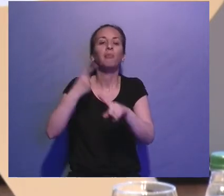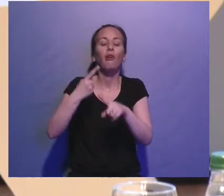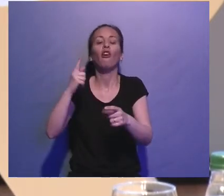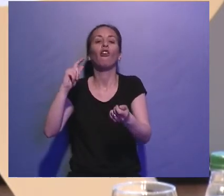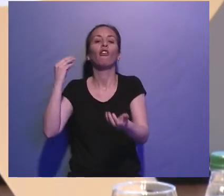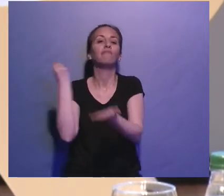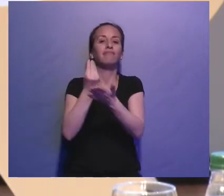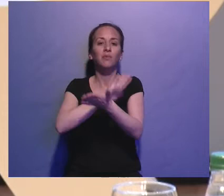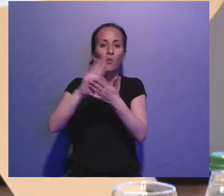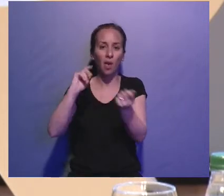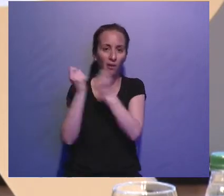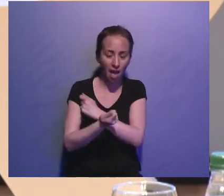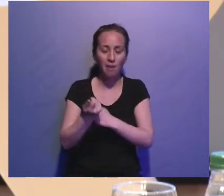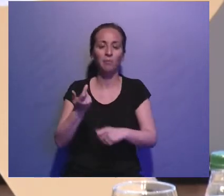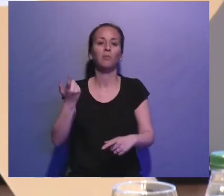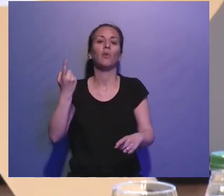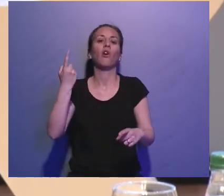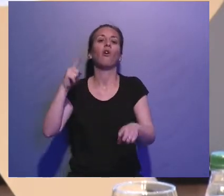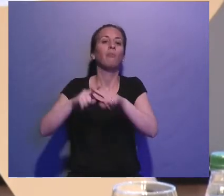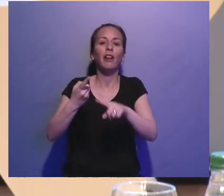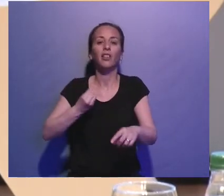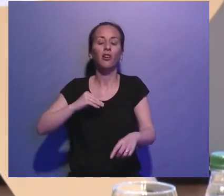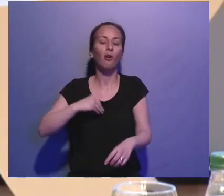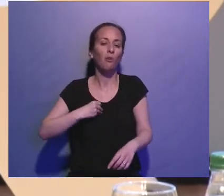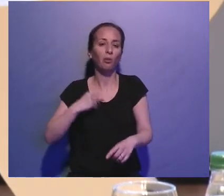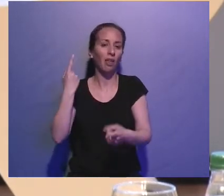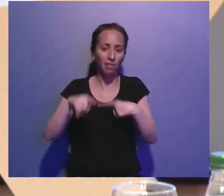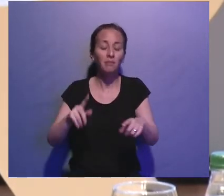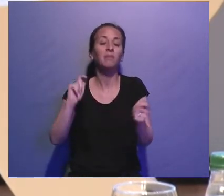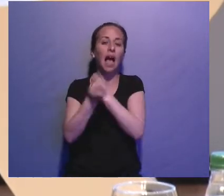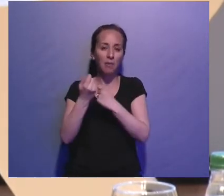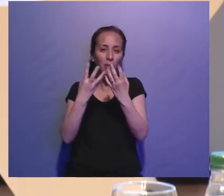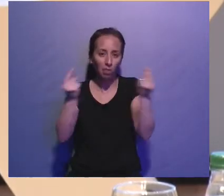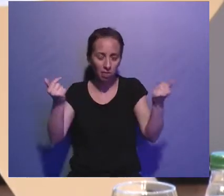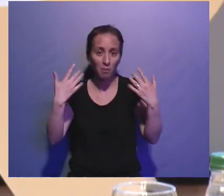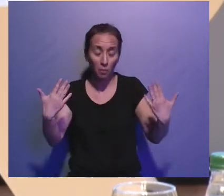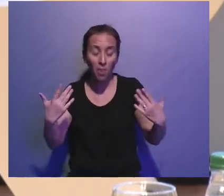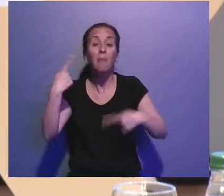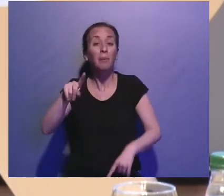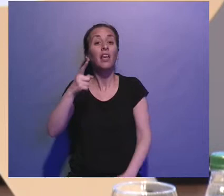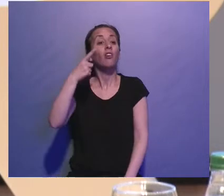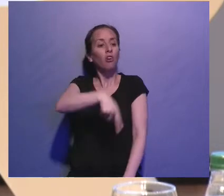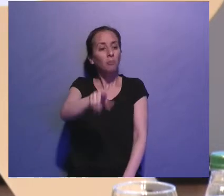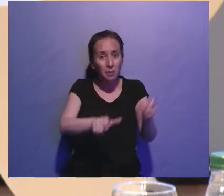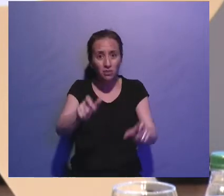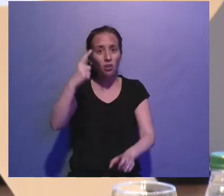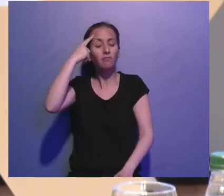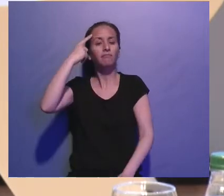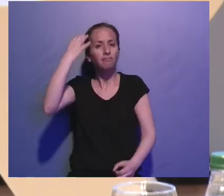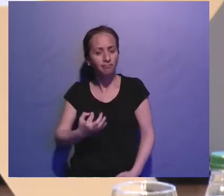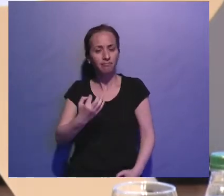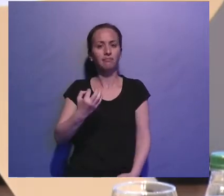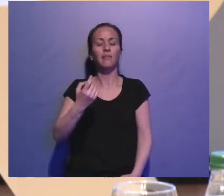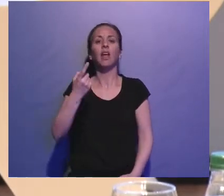they are, once they believe that their role is intertwined with the use of data, it's easier to